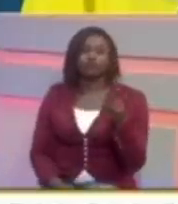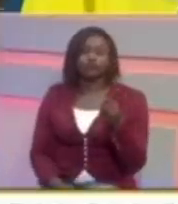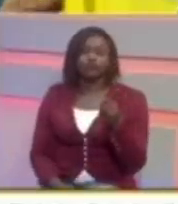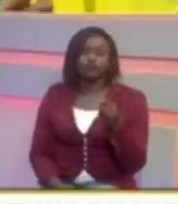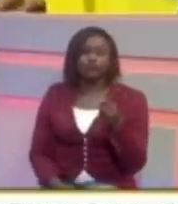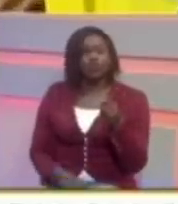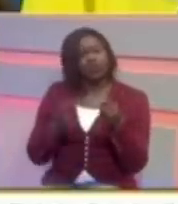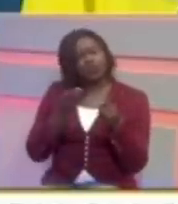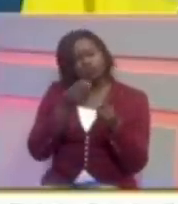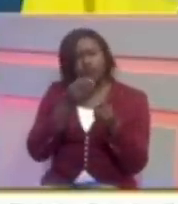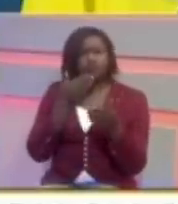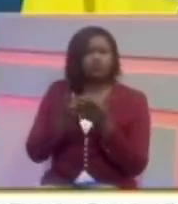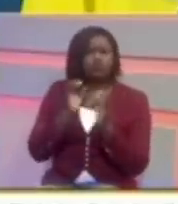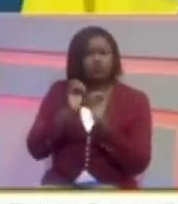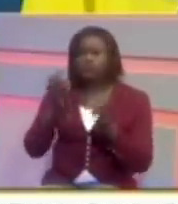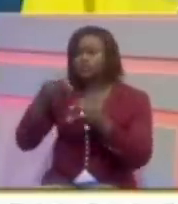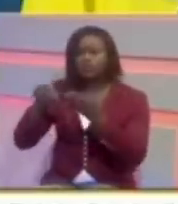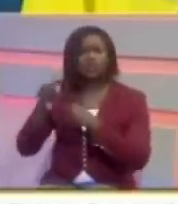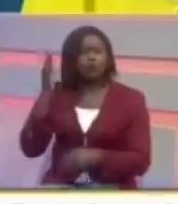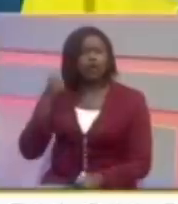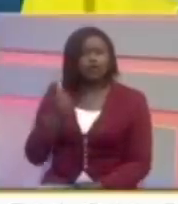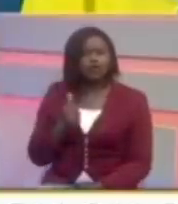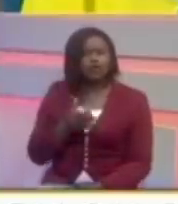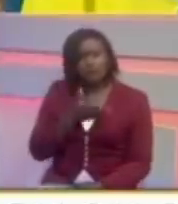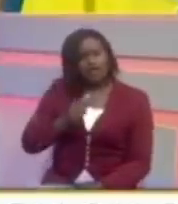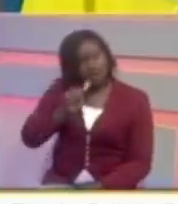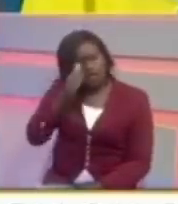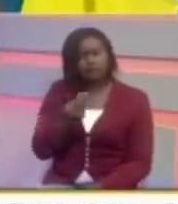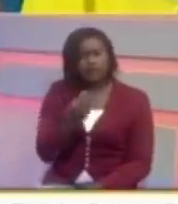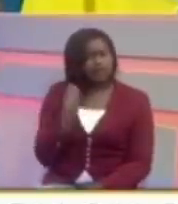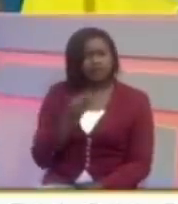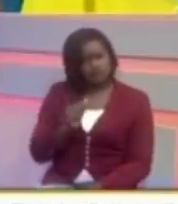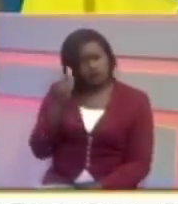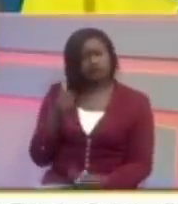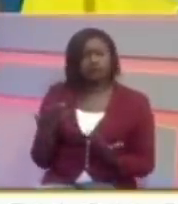If the food is not good, don't sell it to us. You eat it yourself if you want to eat it.